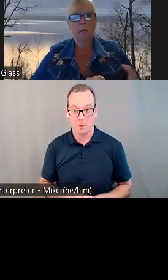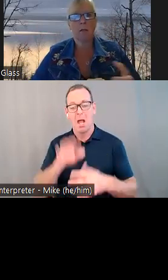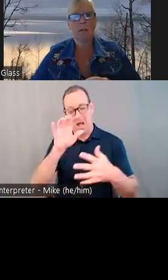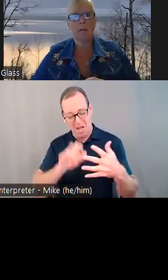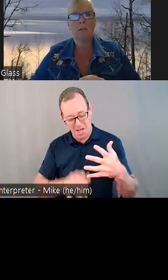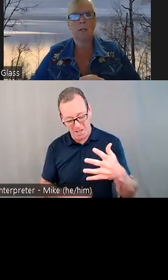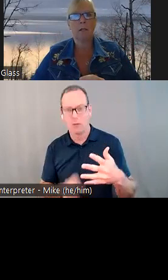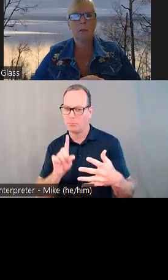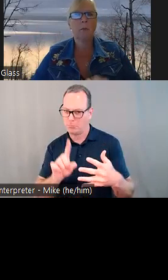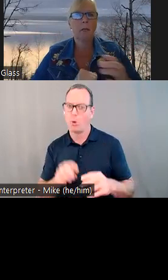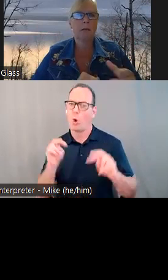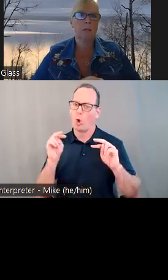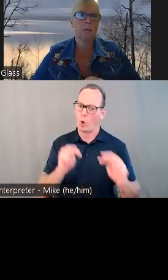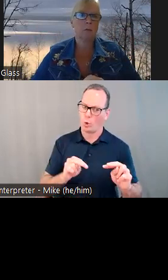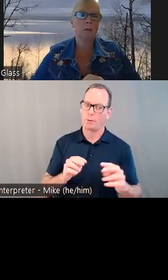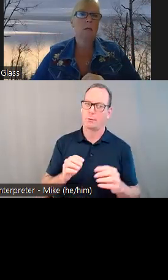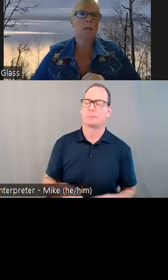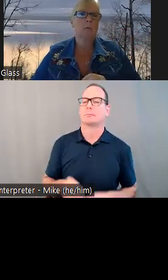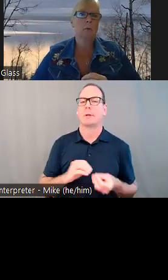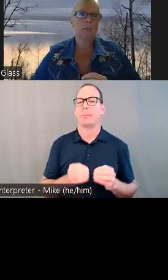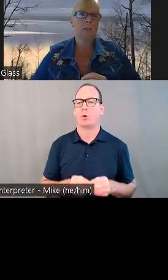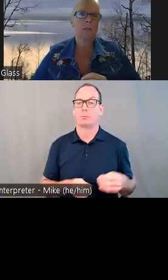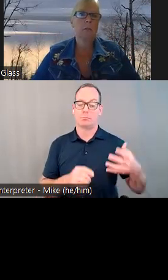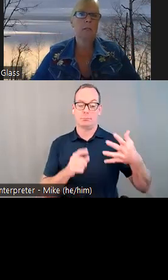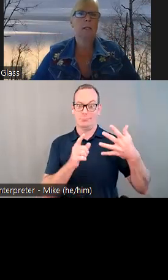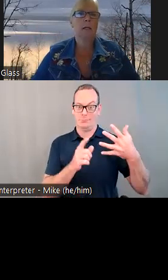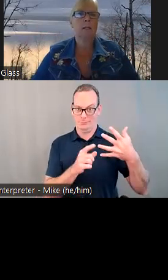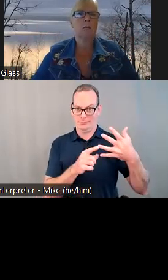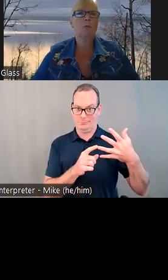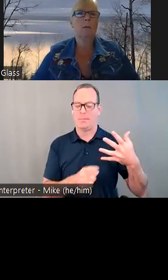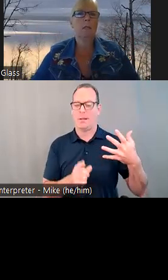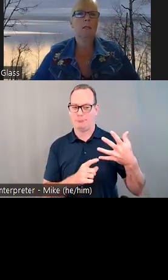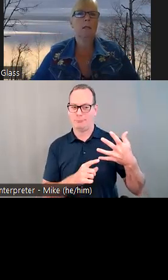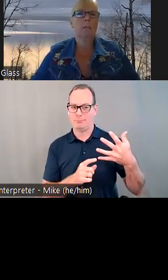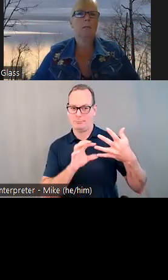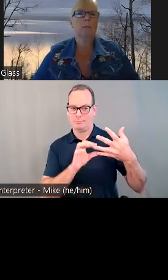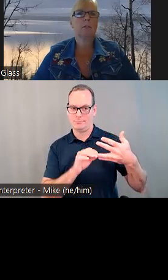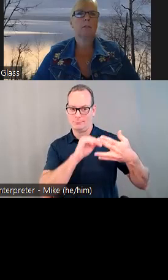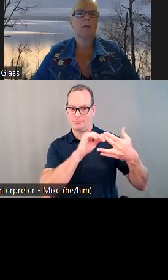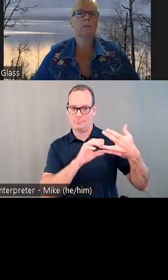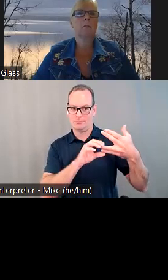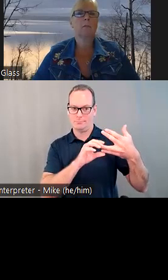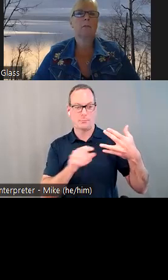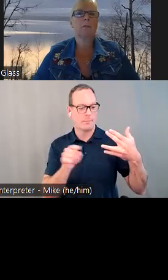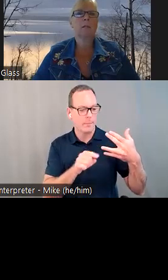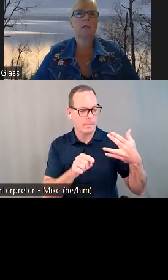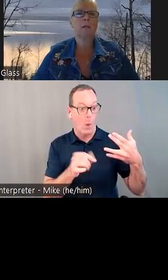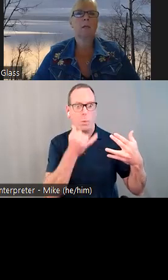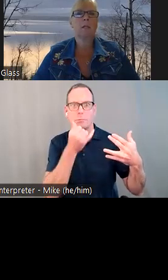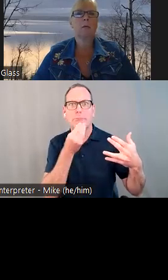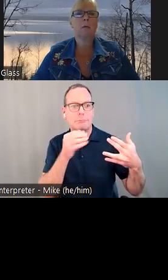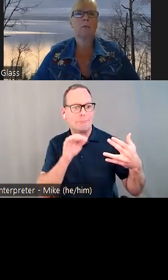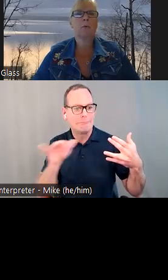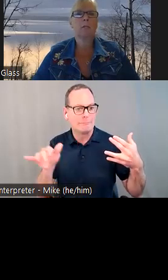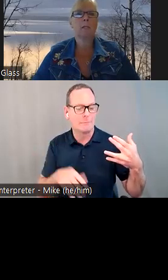said here on the agenda, a deeper dive into report 60B, and oh, I made a typo. Should say number 5 should say